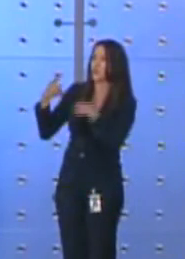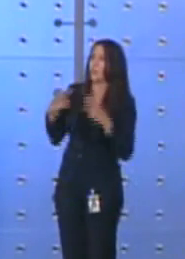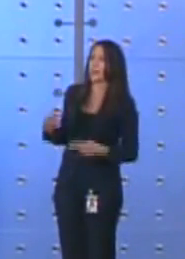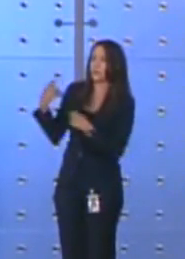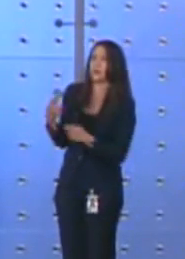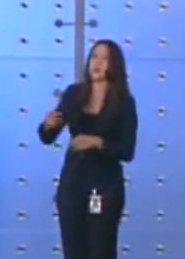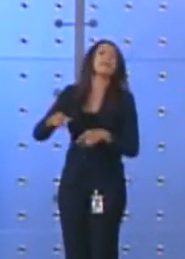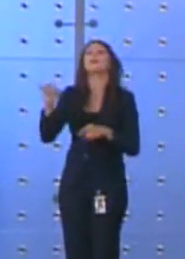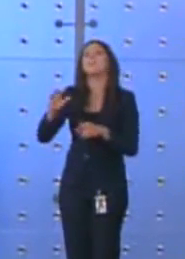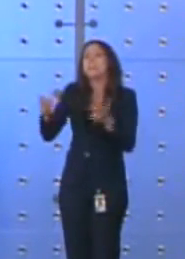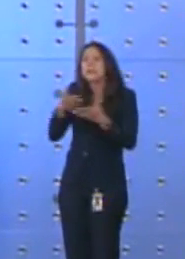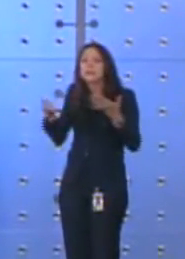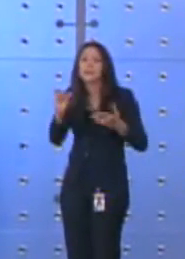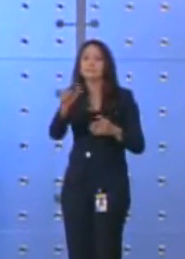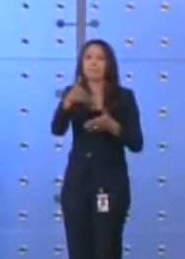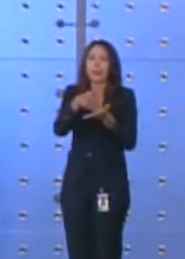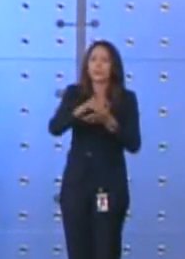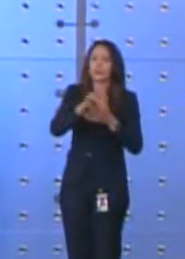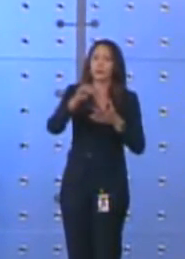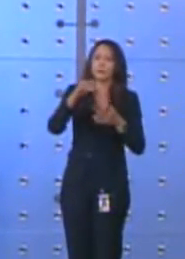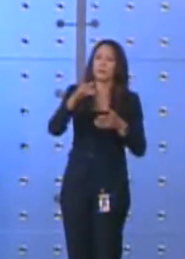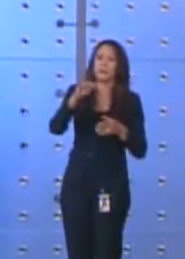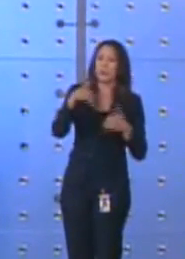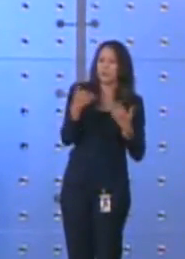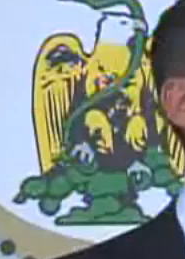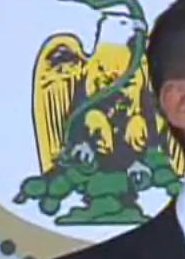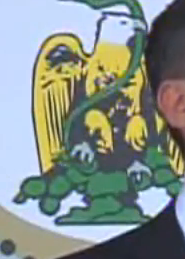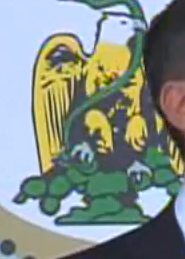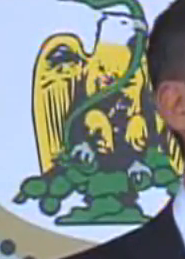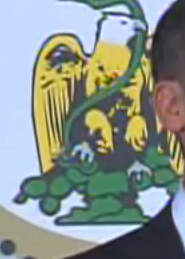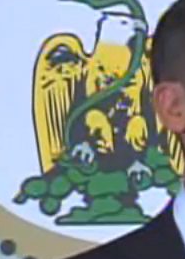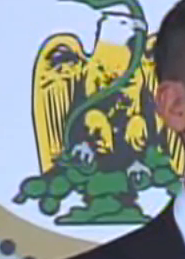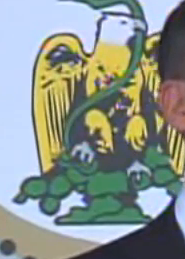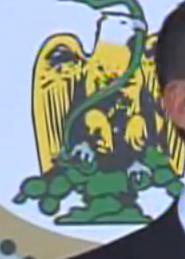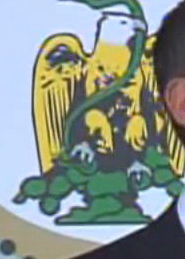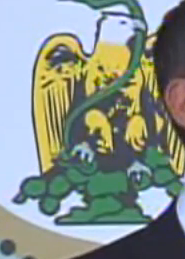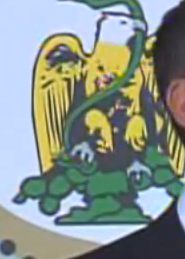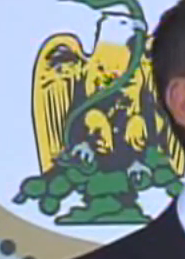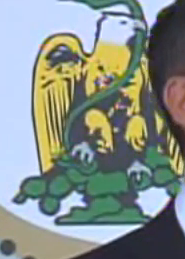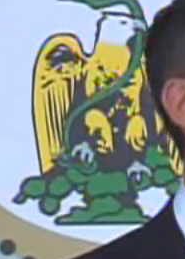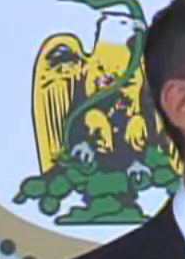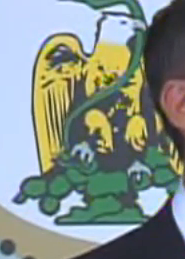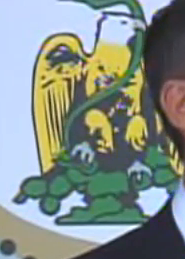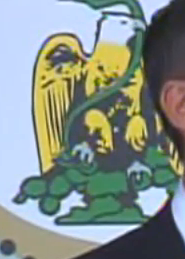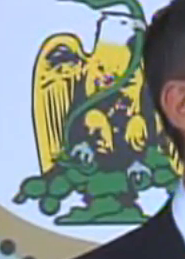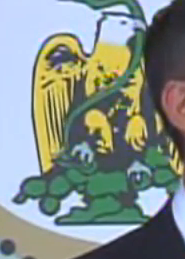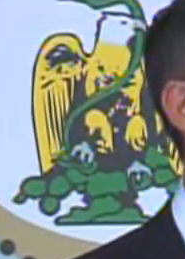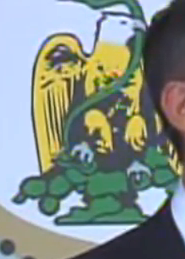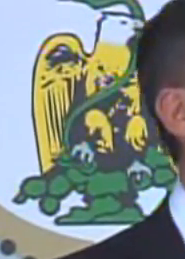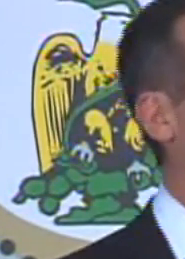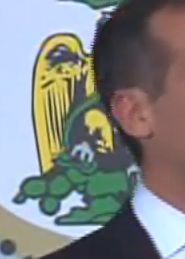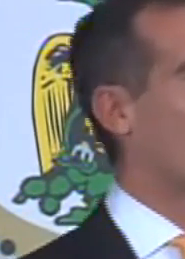like 10,000 youth jobs, big things like a new era at DWP, big things like rebuilding every terminal at